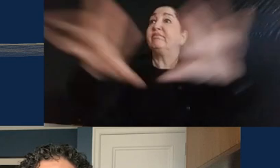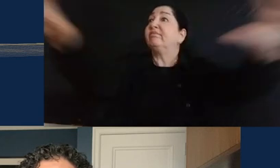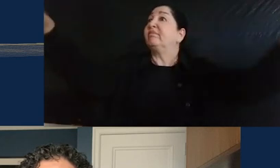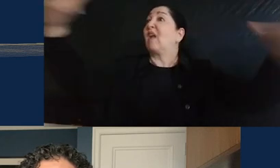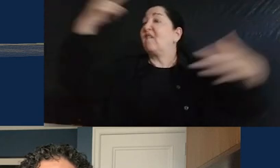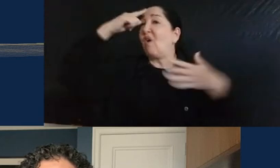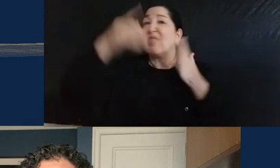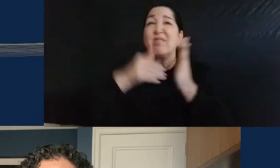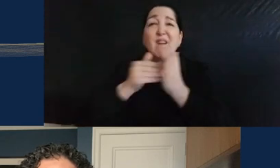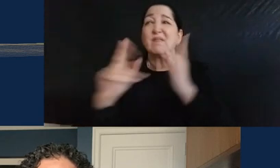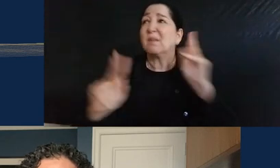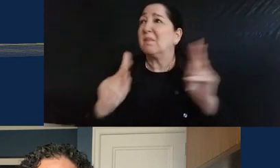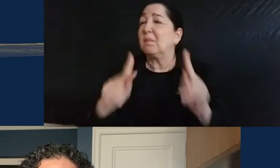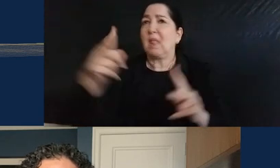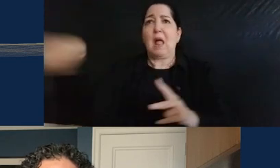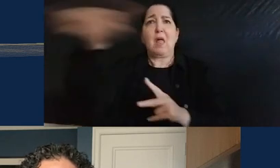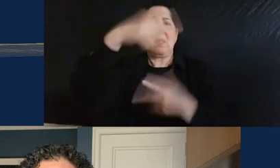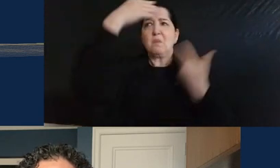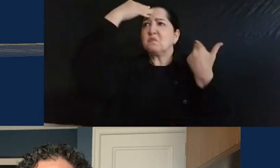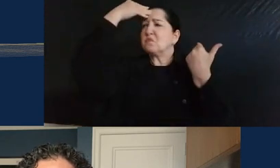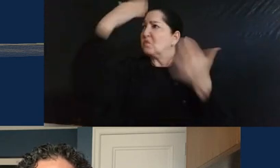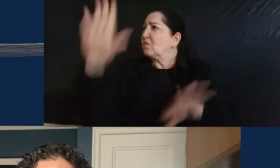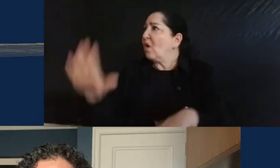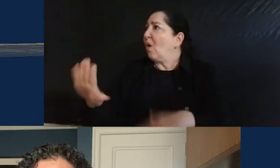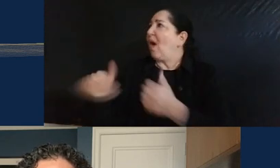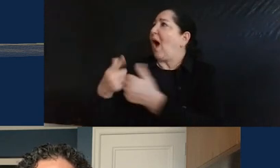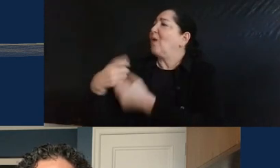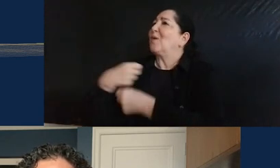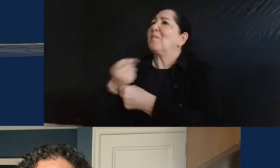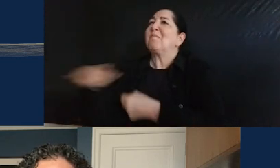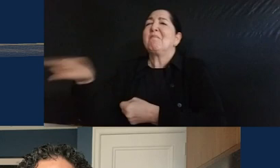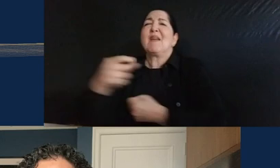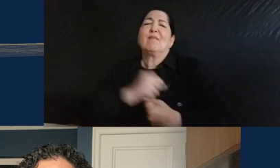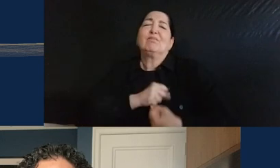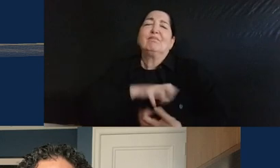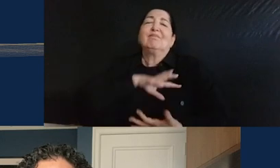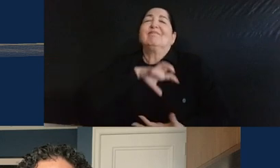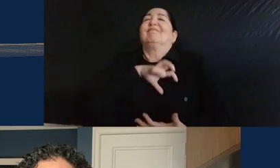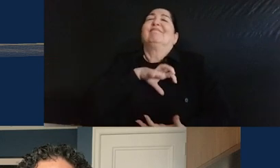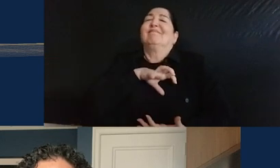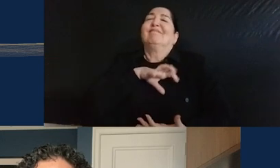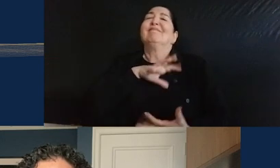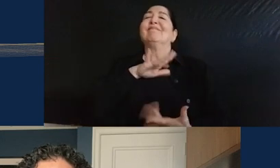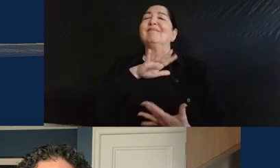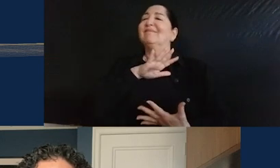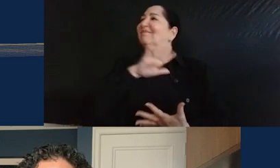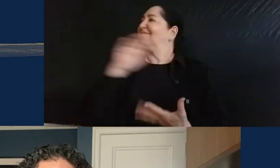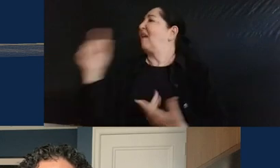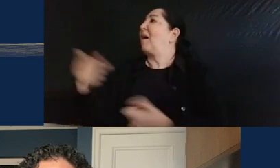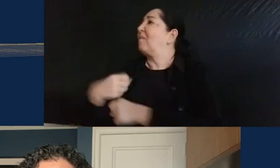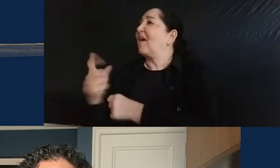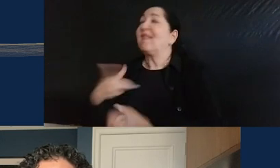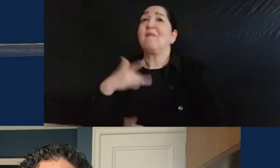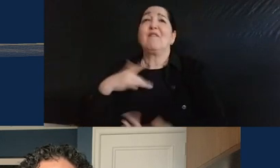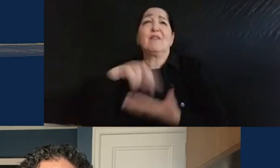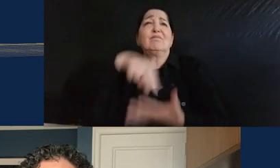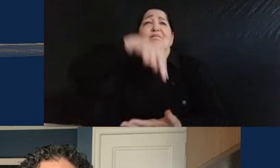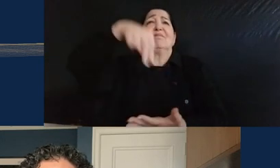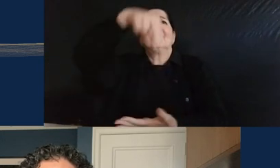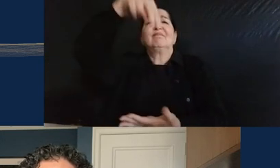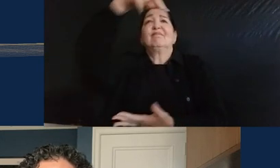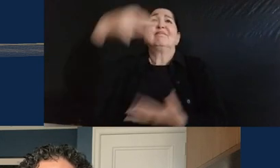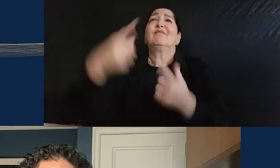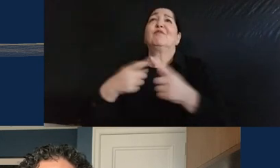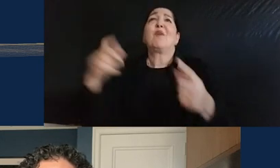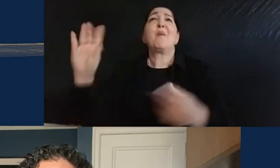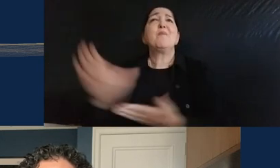they hardly know the ways that you've made them float above the ground. And so when I look at it, we are the